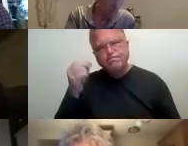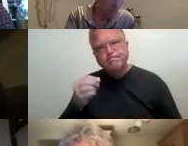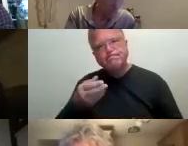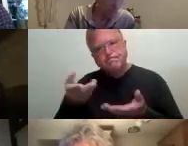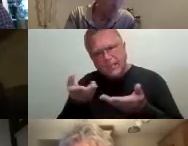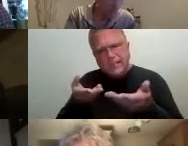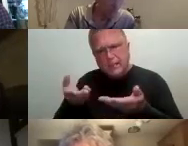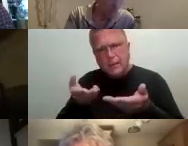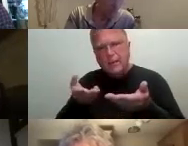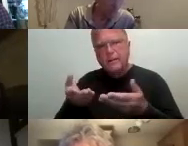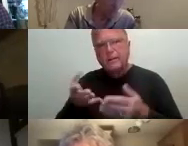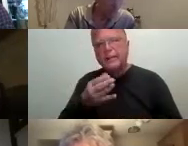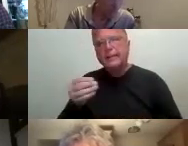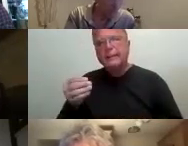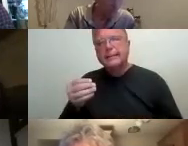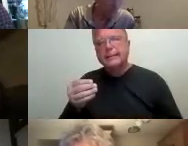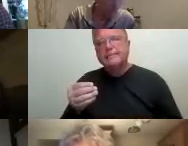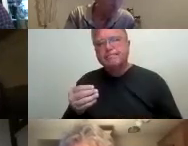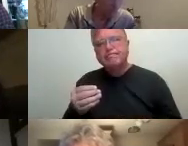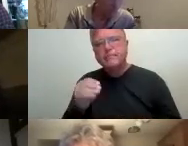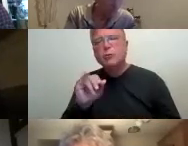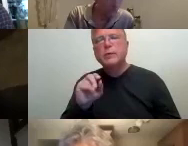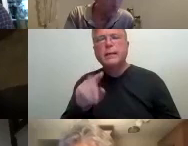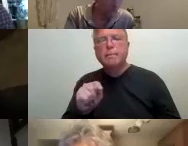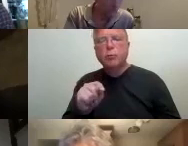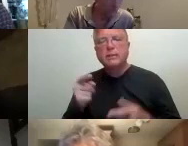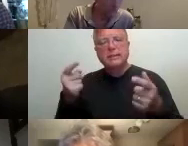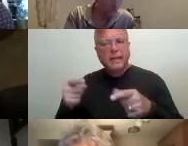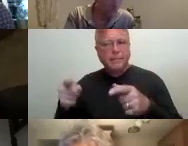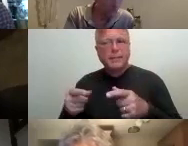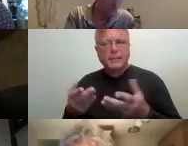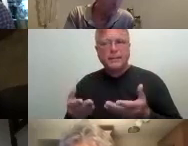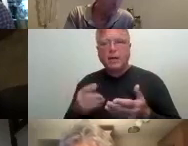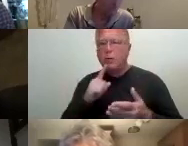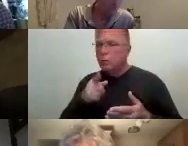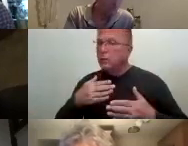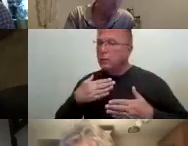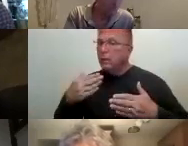dialogue and input that's happening here. Really welcome that.